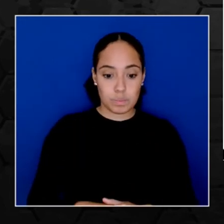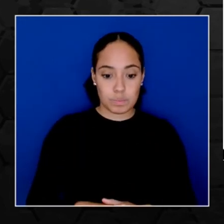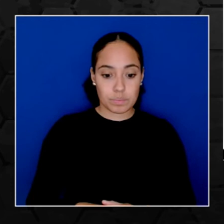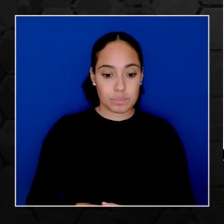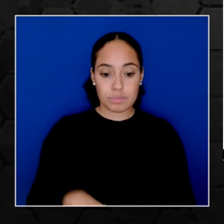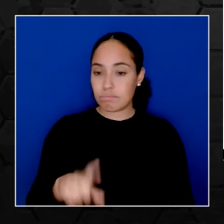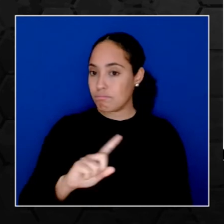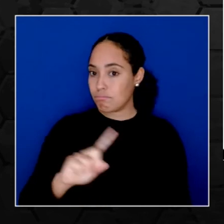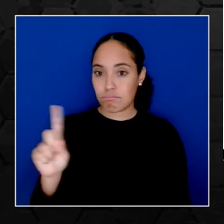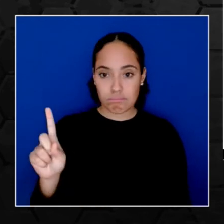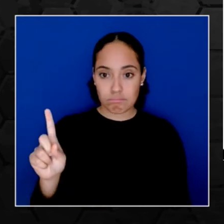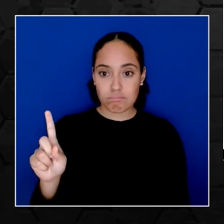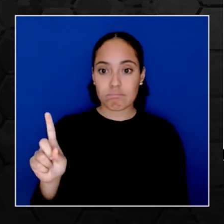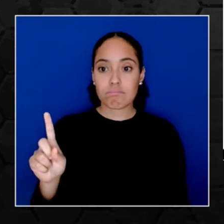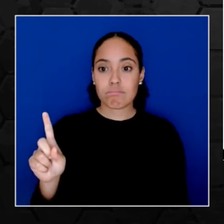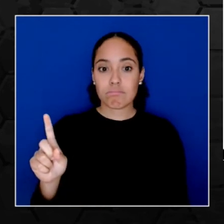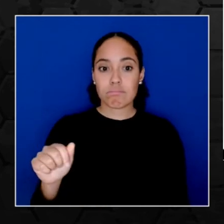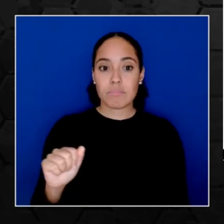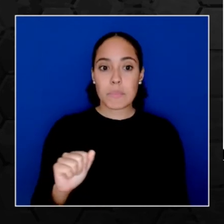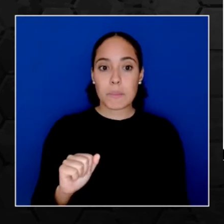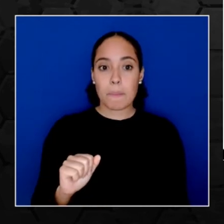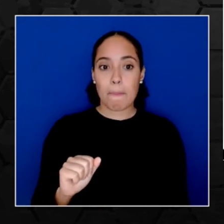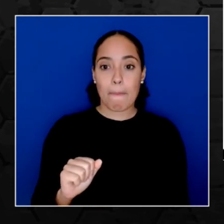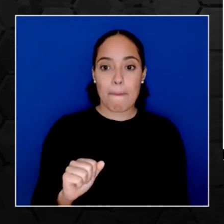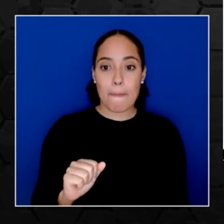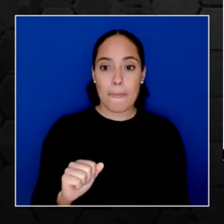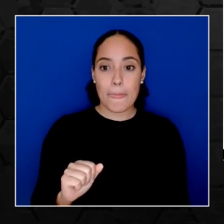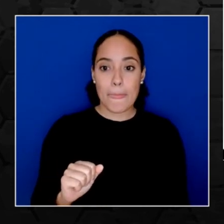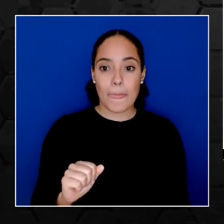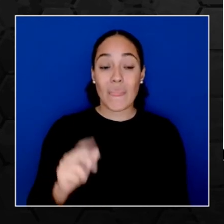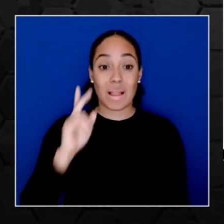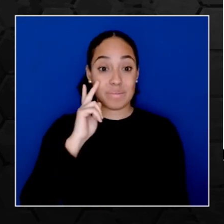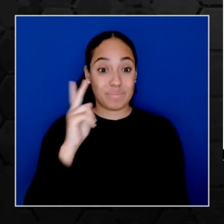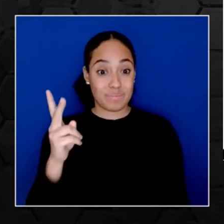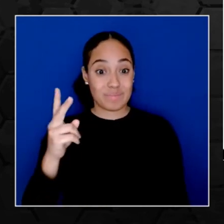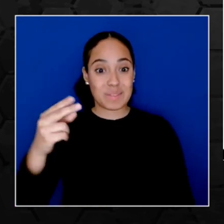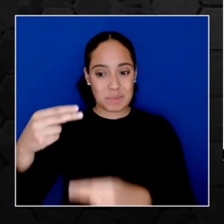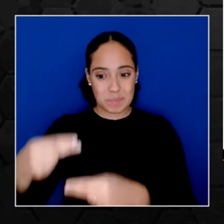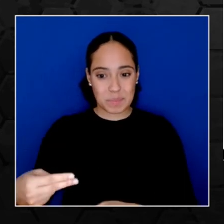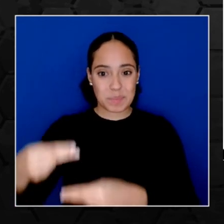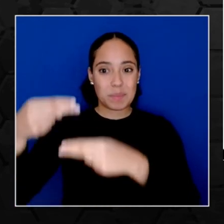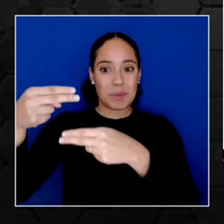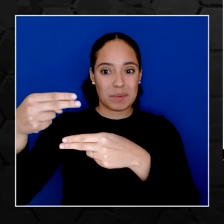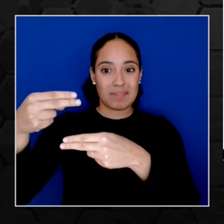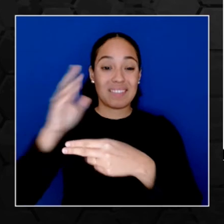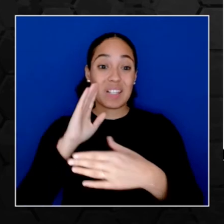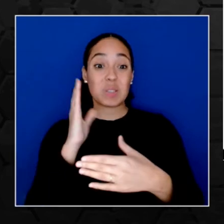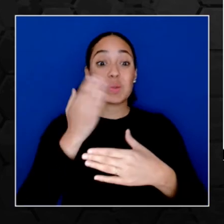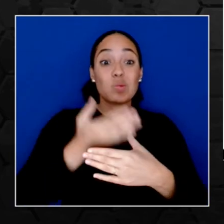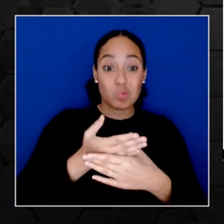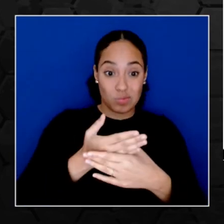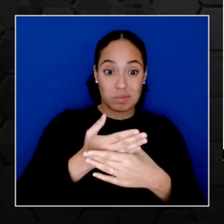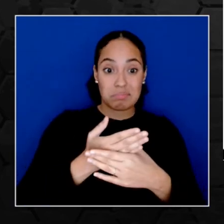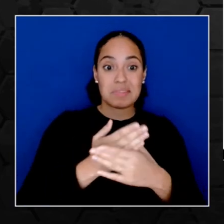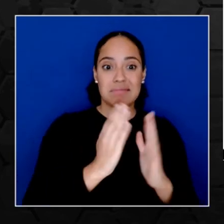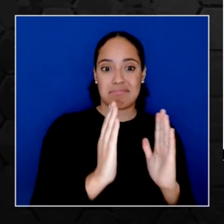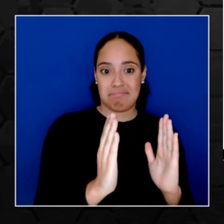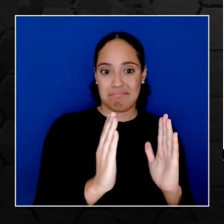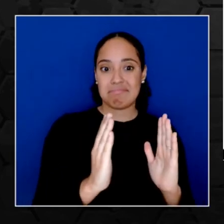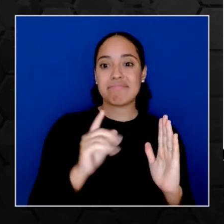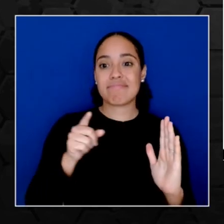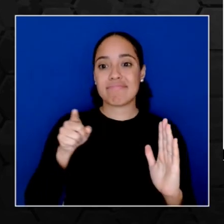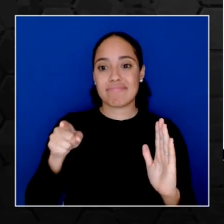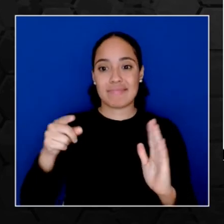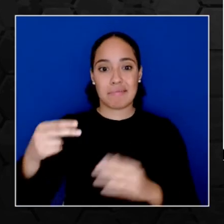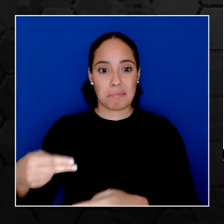So yeah. So once I click on no, you can see that the breaking scenario is triggered and we have reached the breaking scenario and it's asking